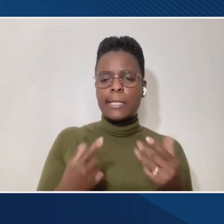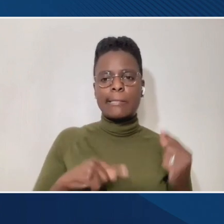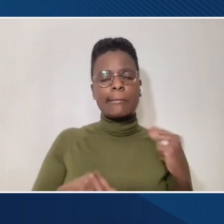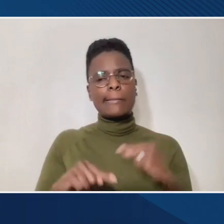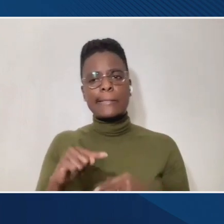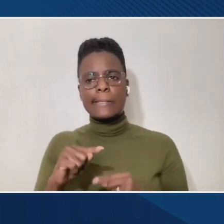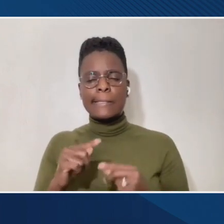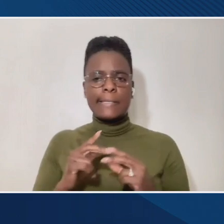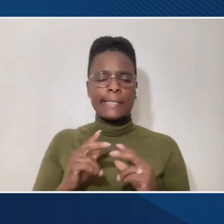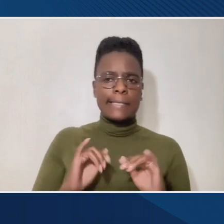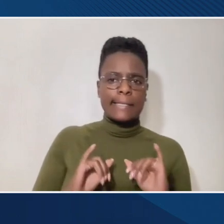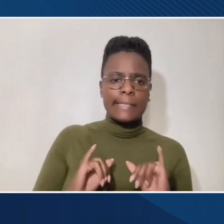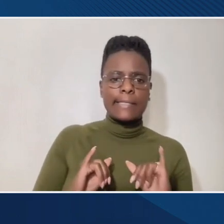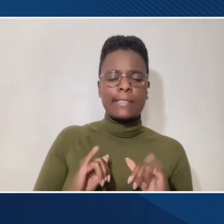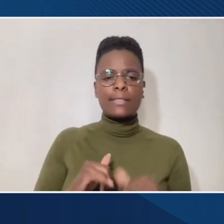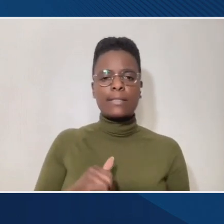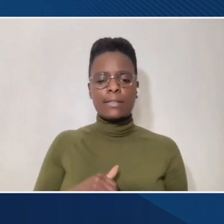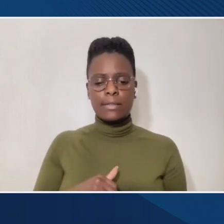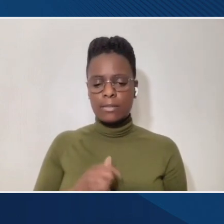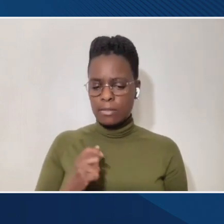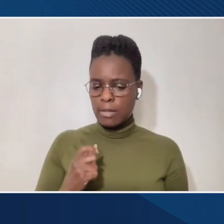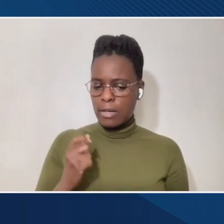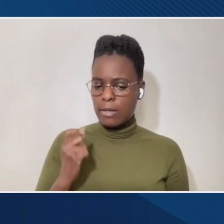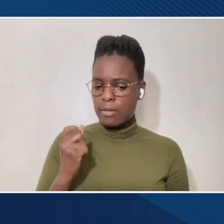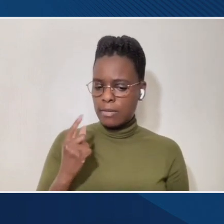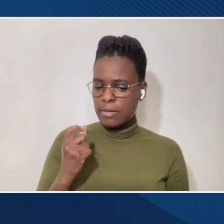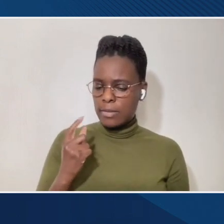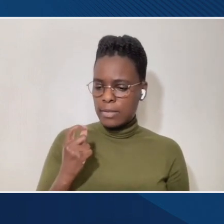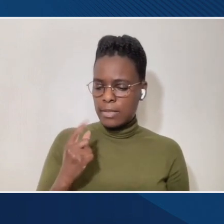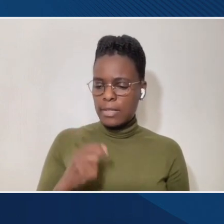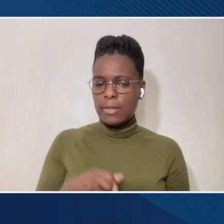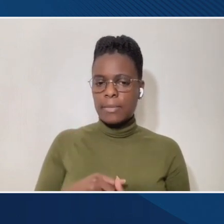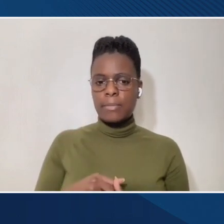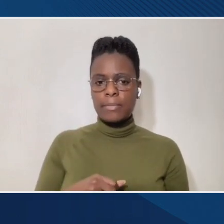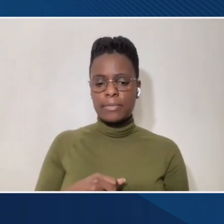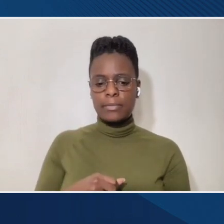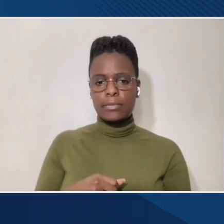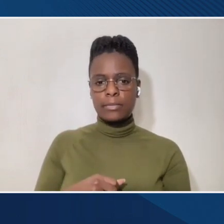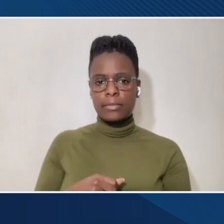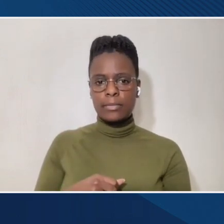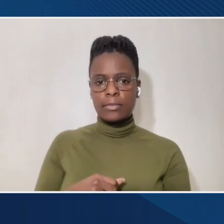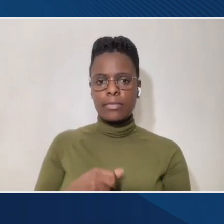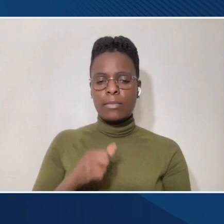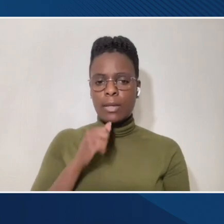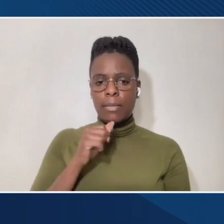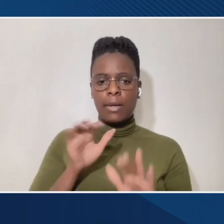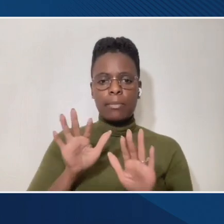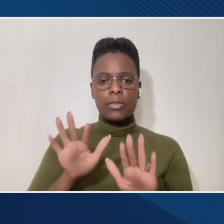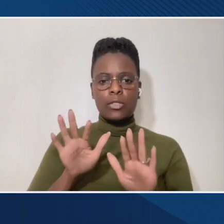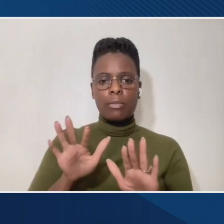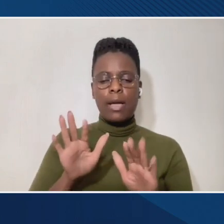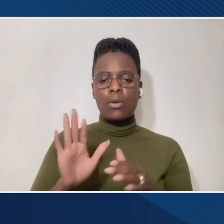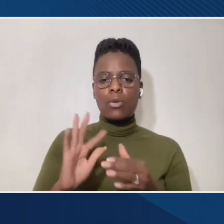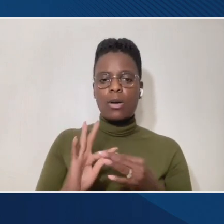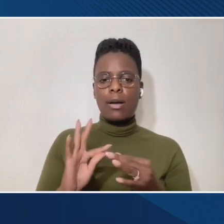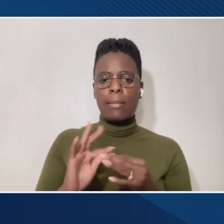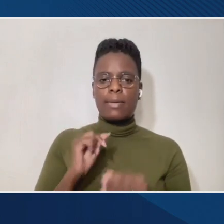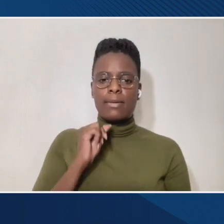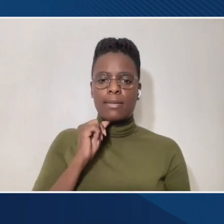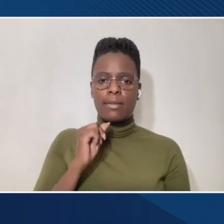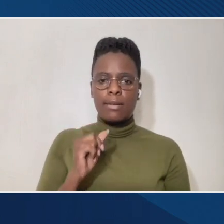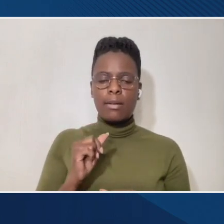Michael's comments on how he saw through what he saw were the benefits of the department's proposal,